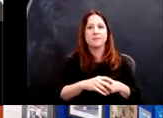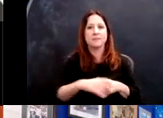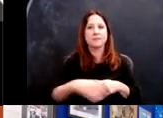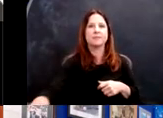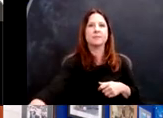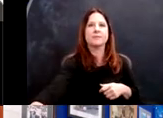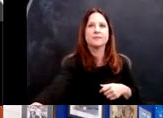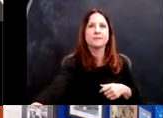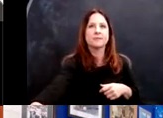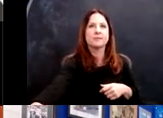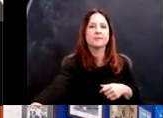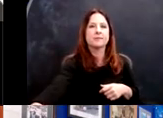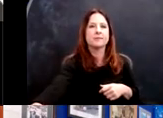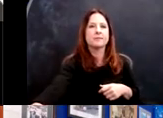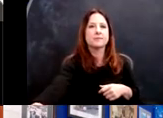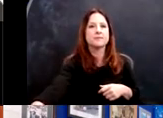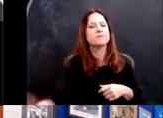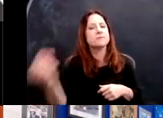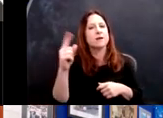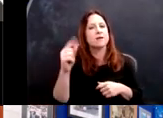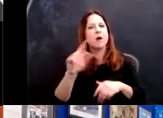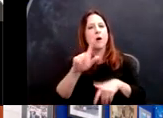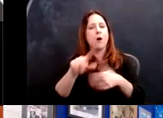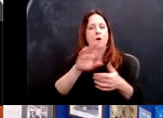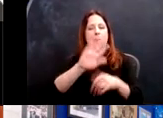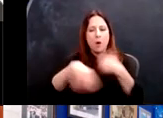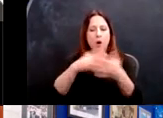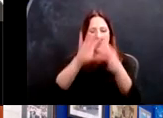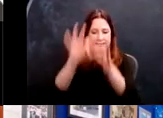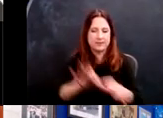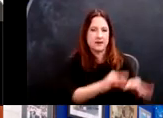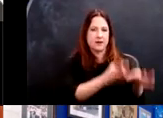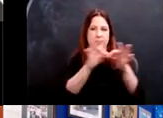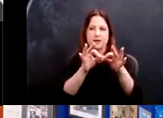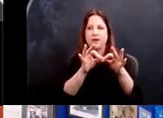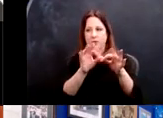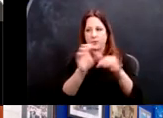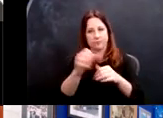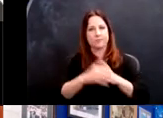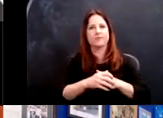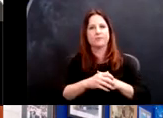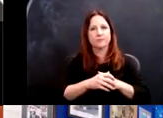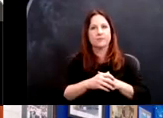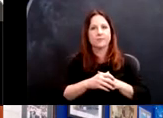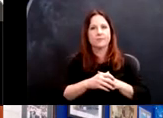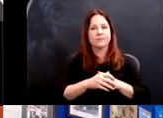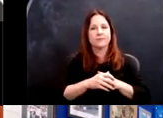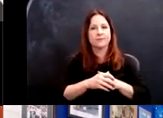Here we go. Which, of course, all of these things are tied in together, right? Into that.